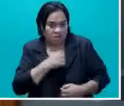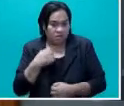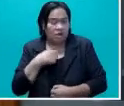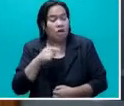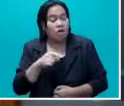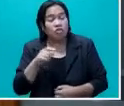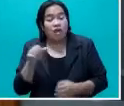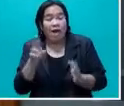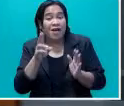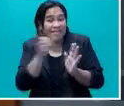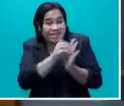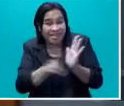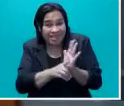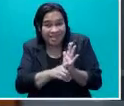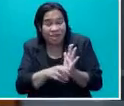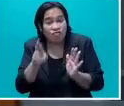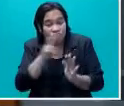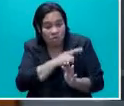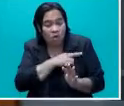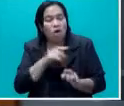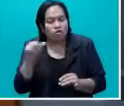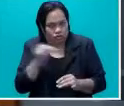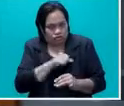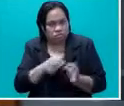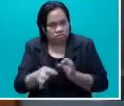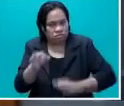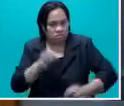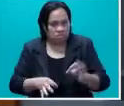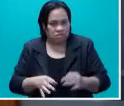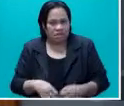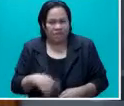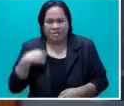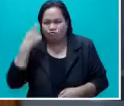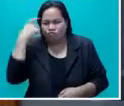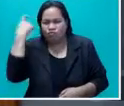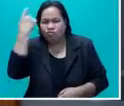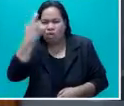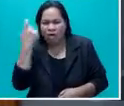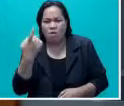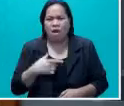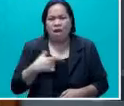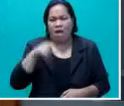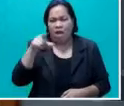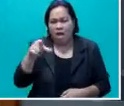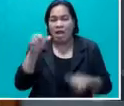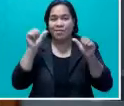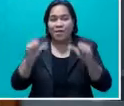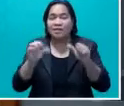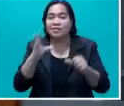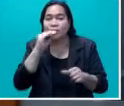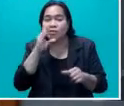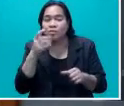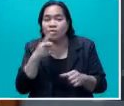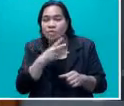democratically elected government and not the military. And it is very worrying to hear His Excellency the President making